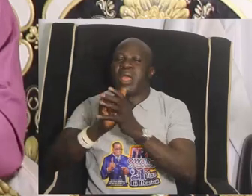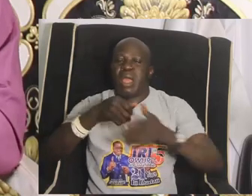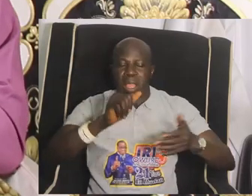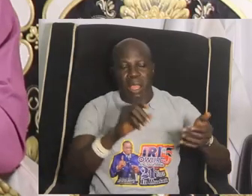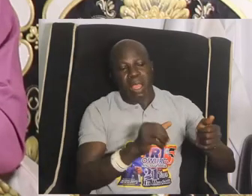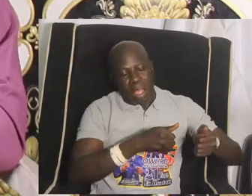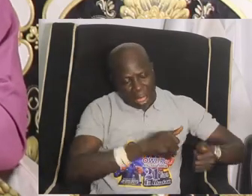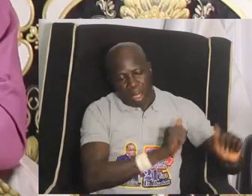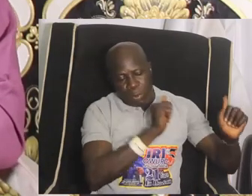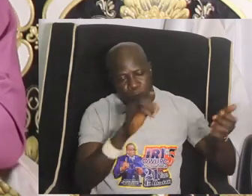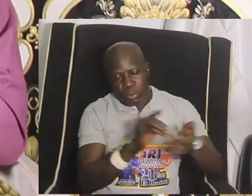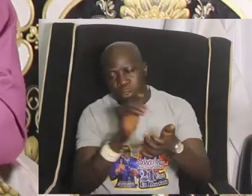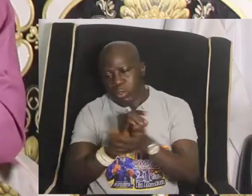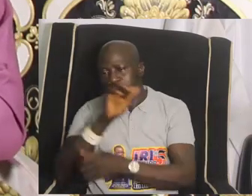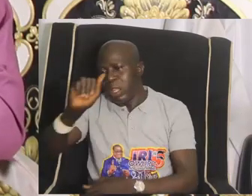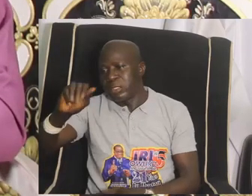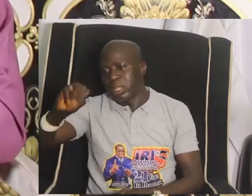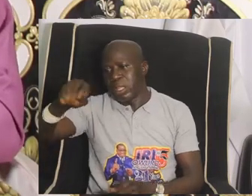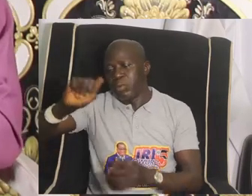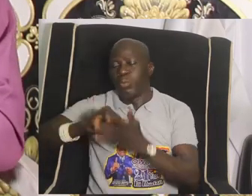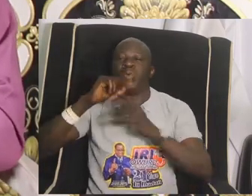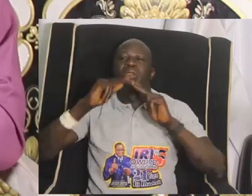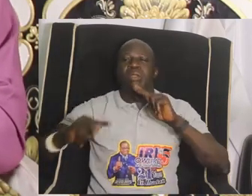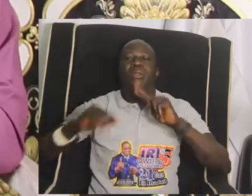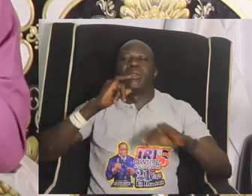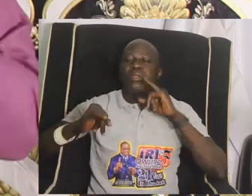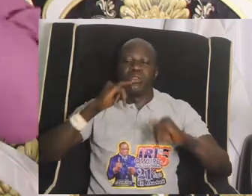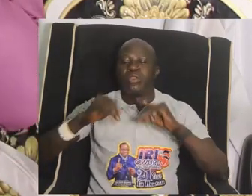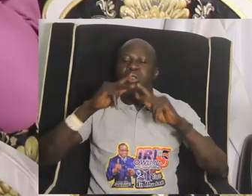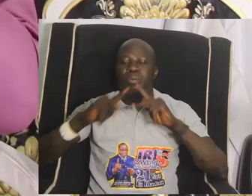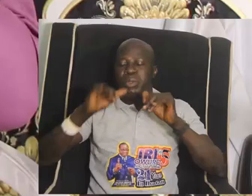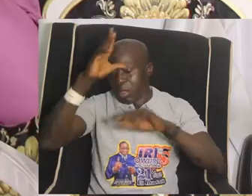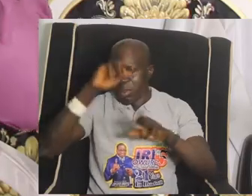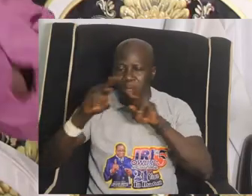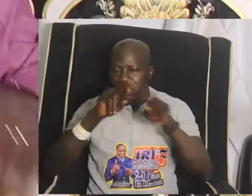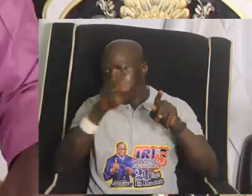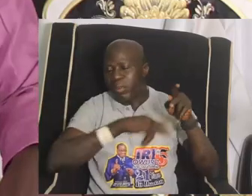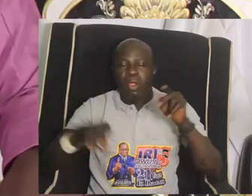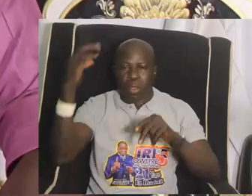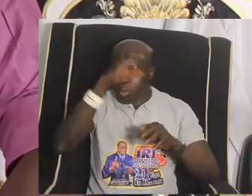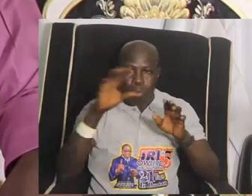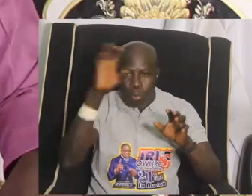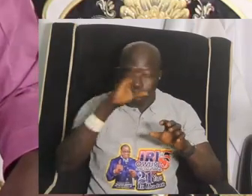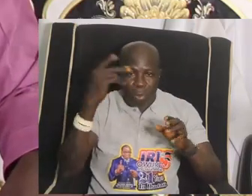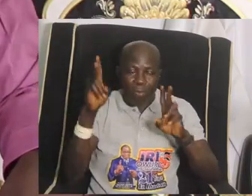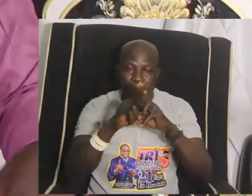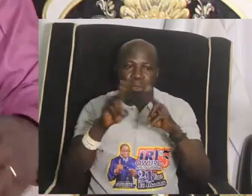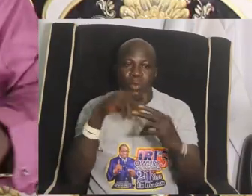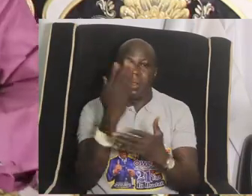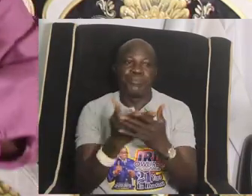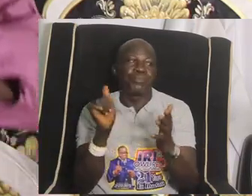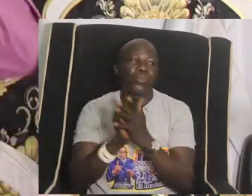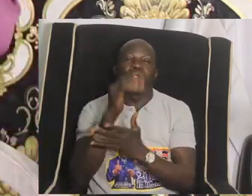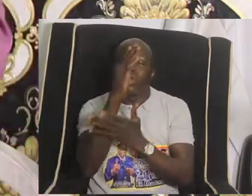Doctor S M O Mustafa. S M O. Mustafa JP, Baba Shibioba. Ewa wudada. Watch it very well. I want can't